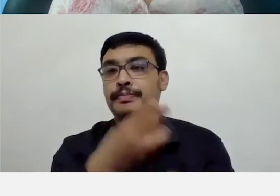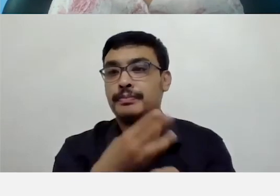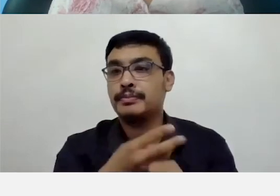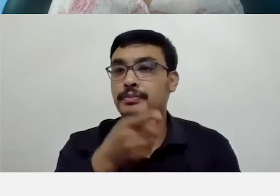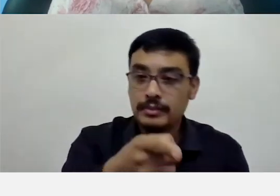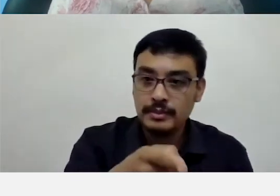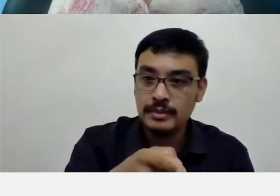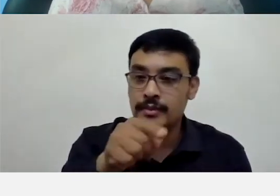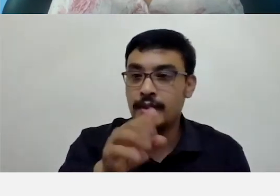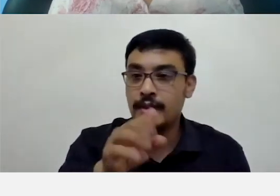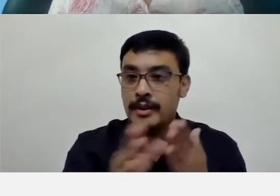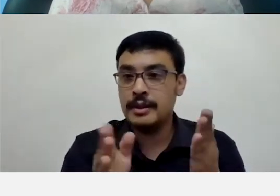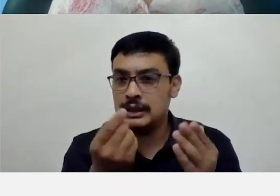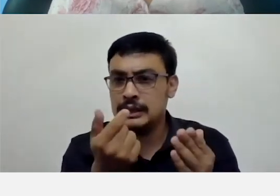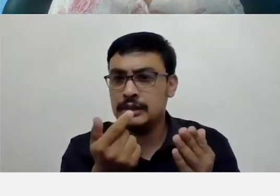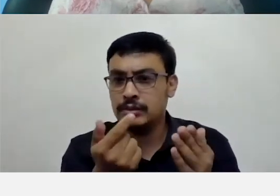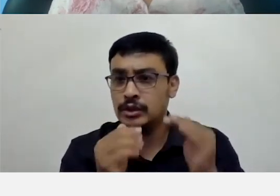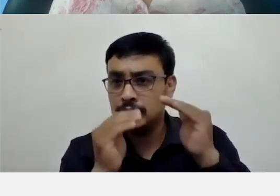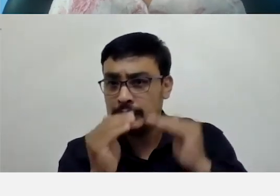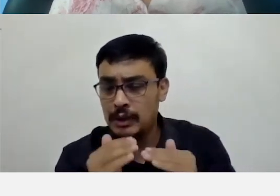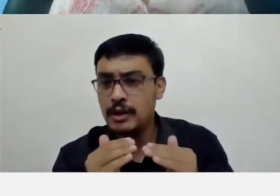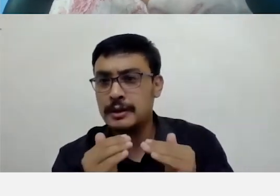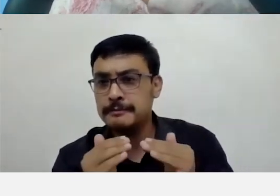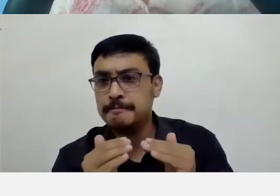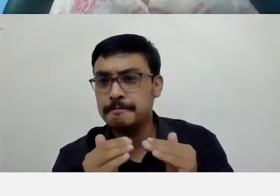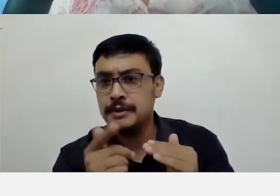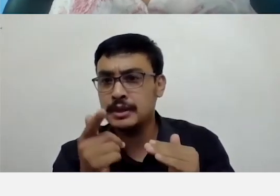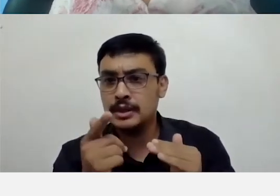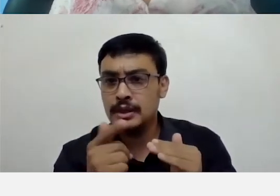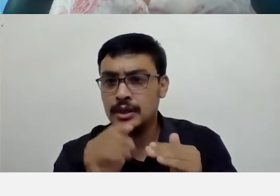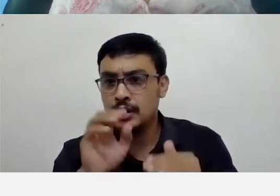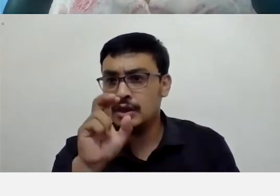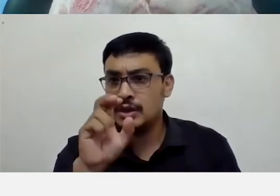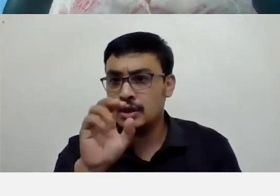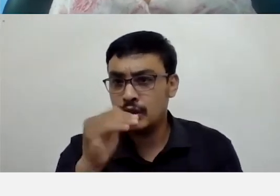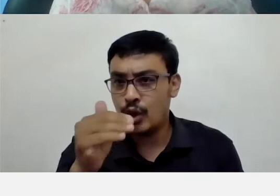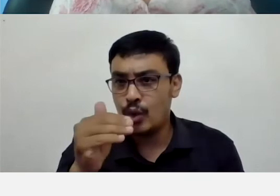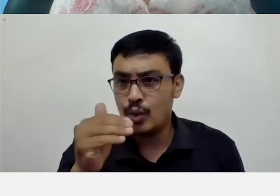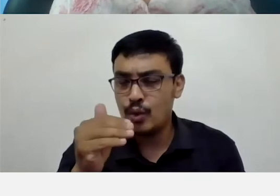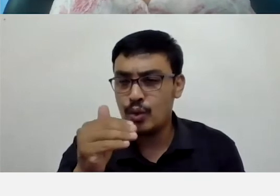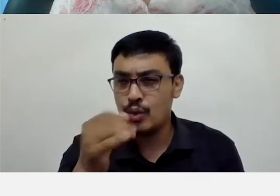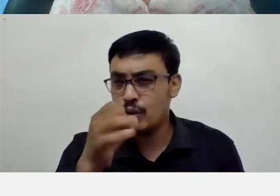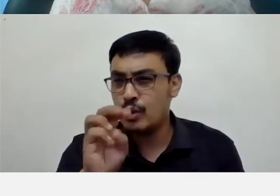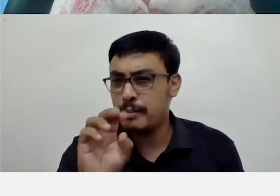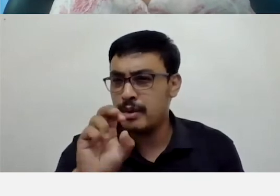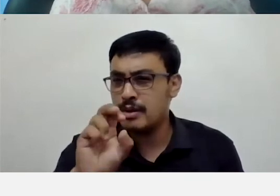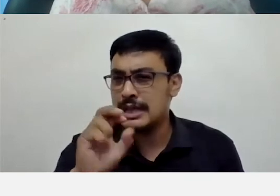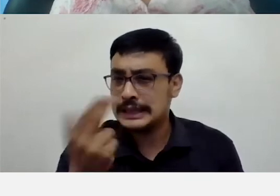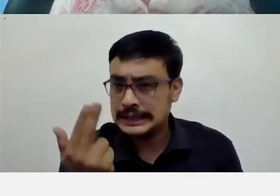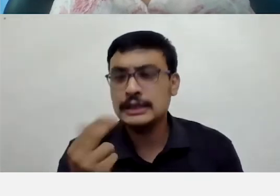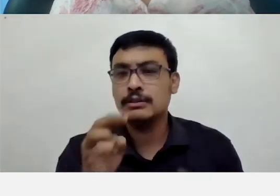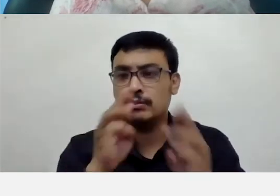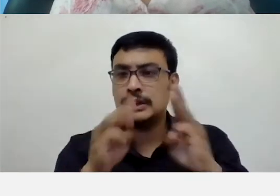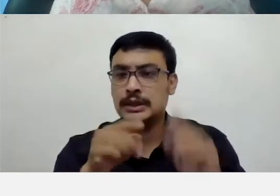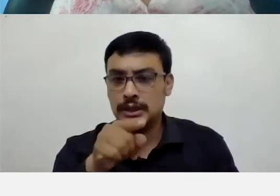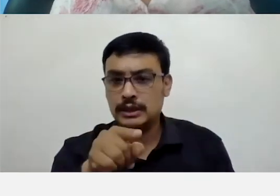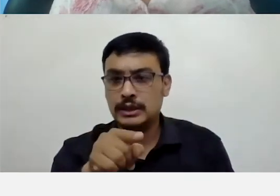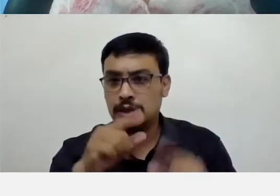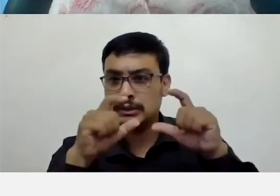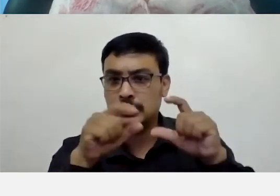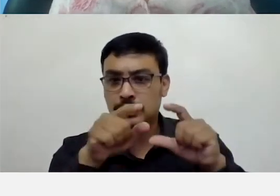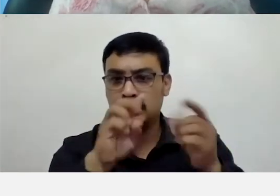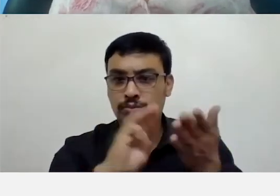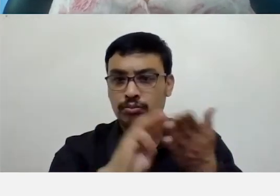narrow alley which lead to Taumari Square. So here you can see the picture of the Taumari